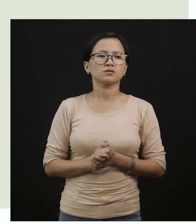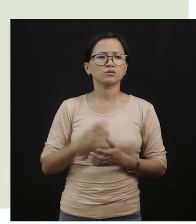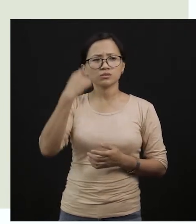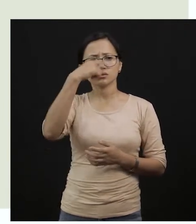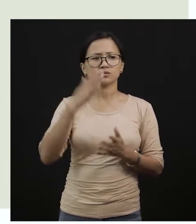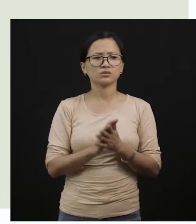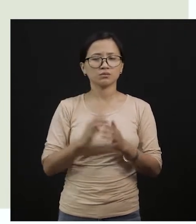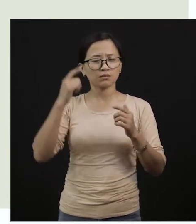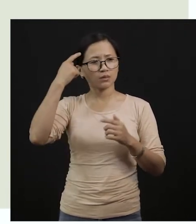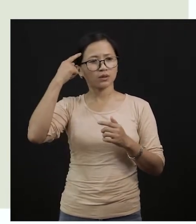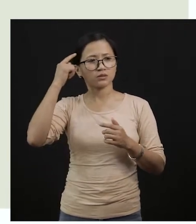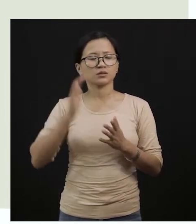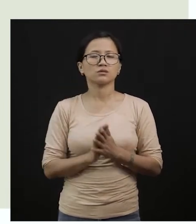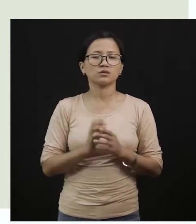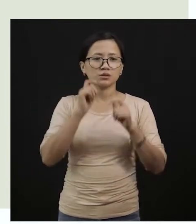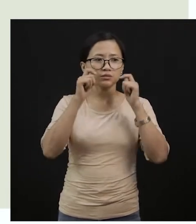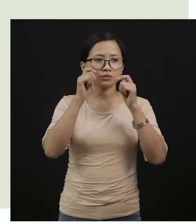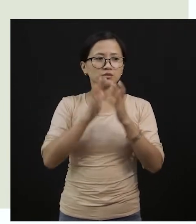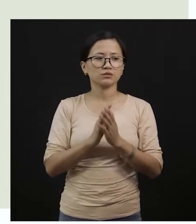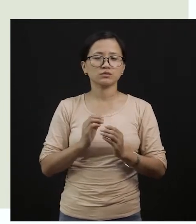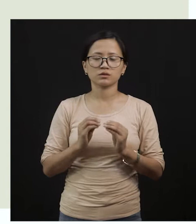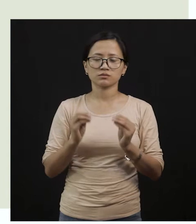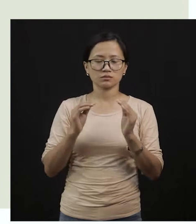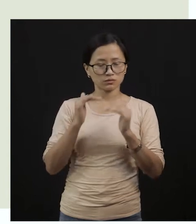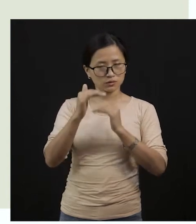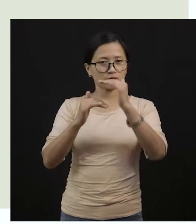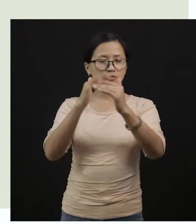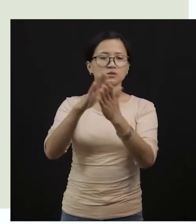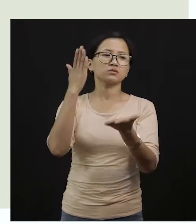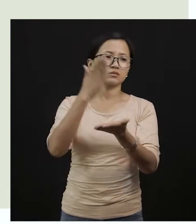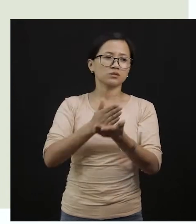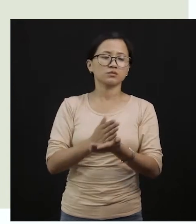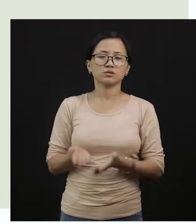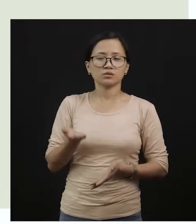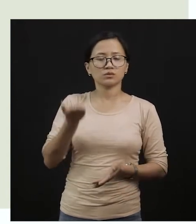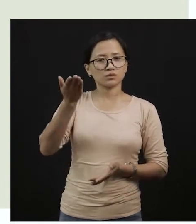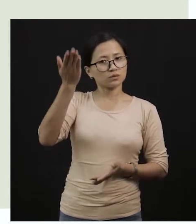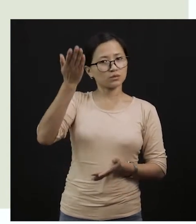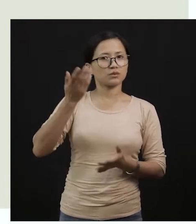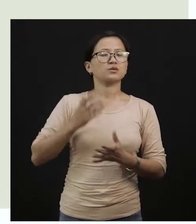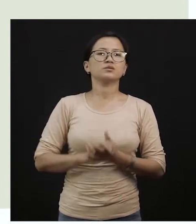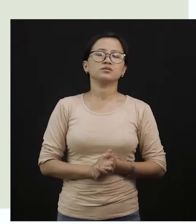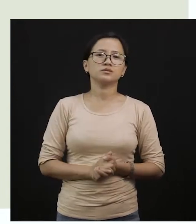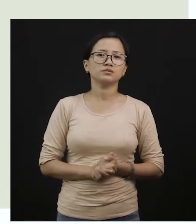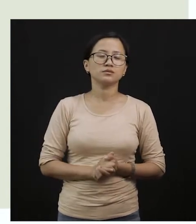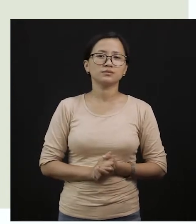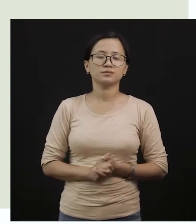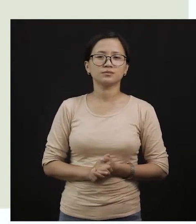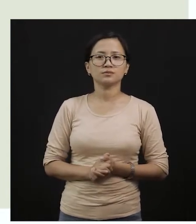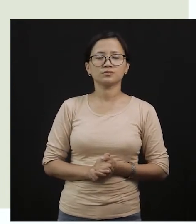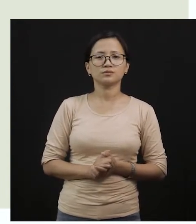emotional and has stopped growing. Retarded, one whose mental